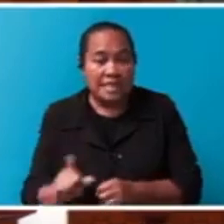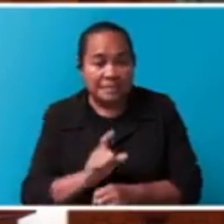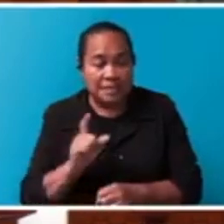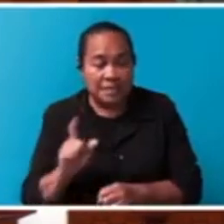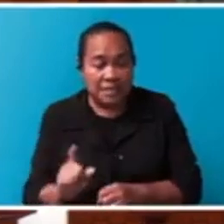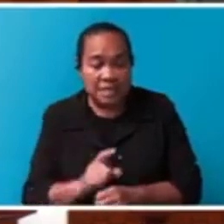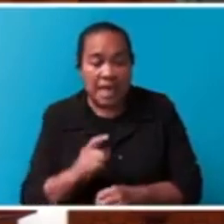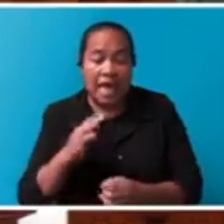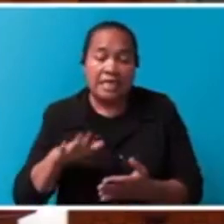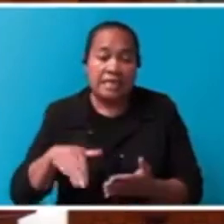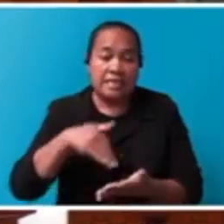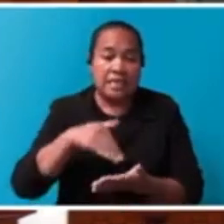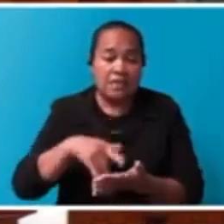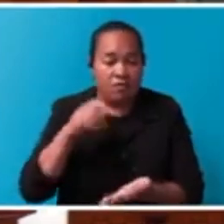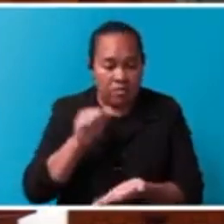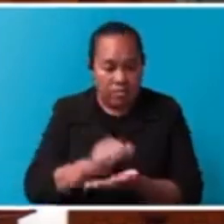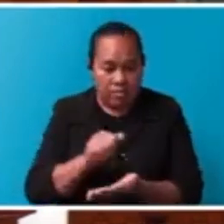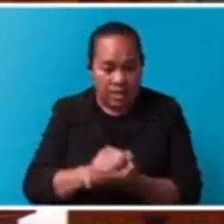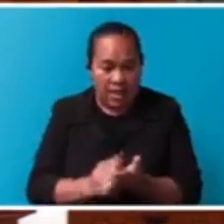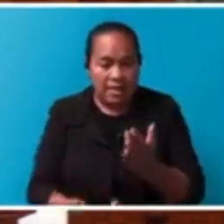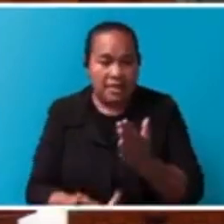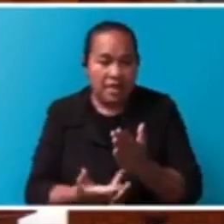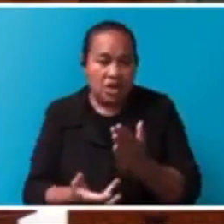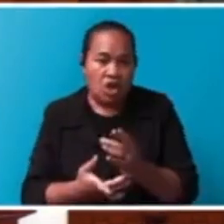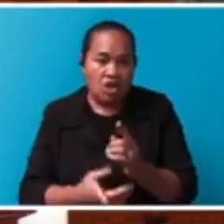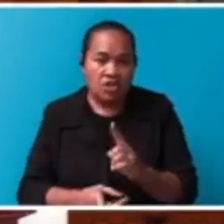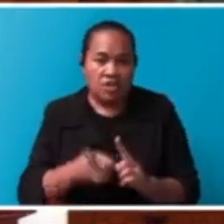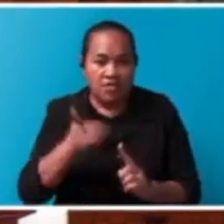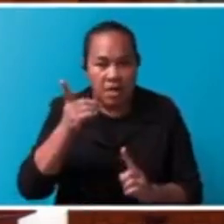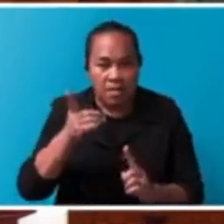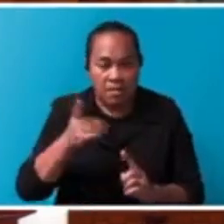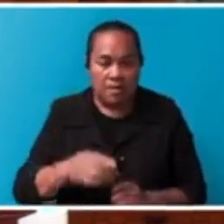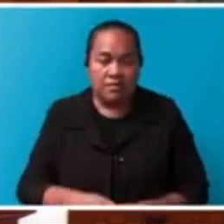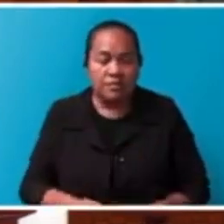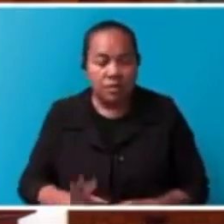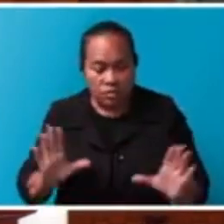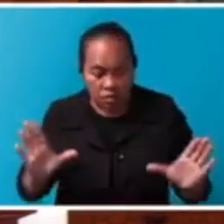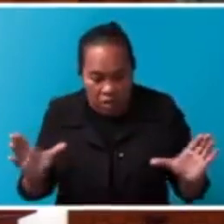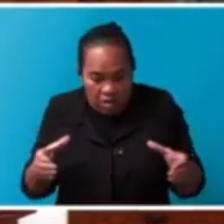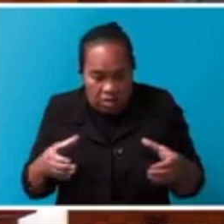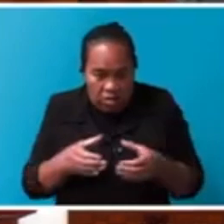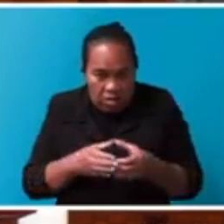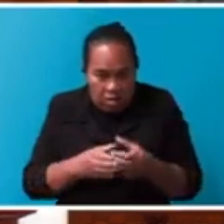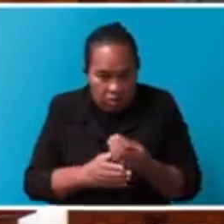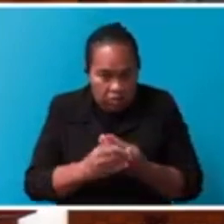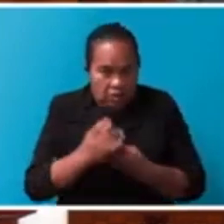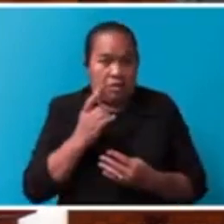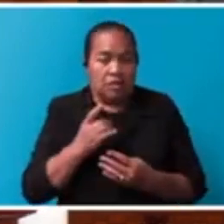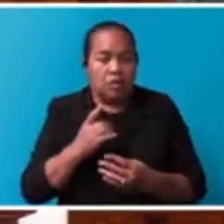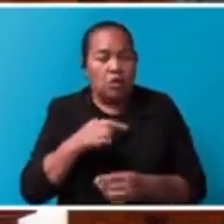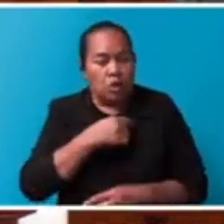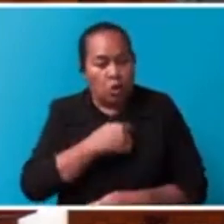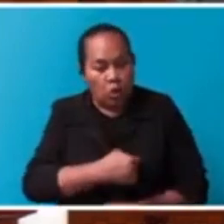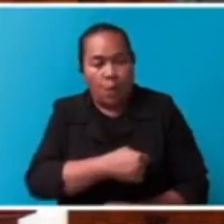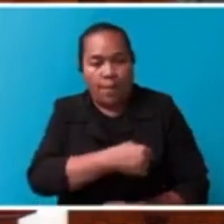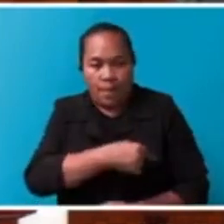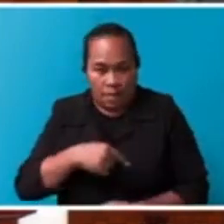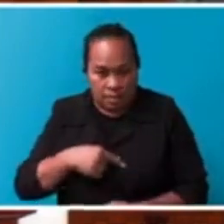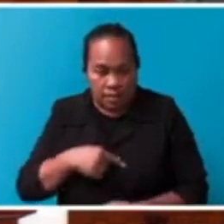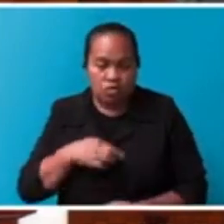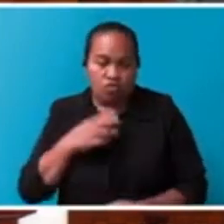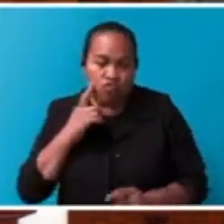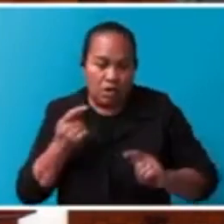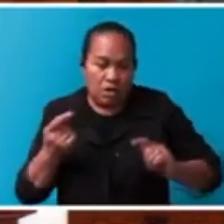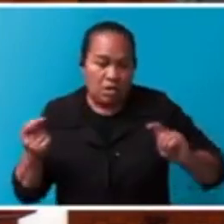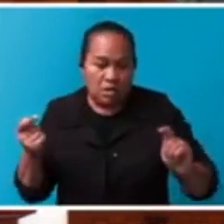Center for Appropriate Technology and Development stand united in our commitment to transform